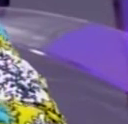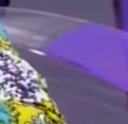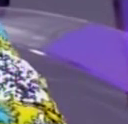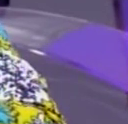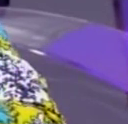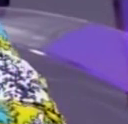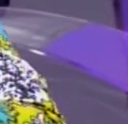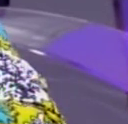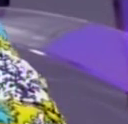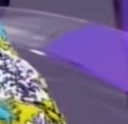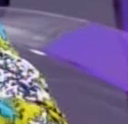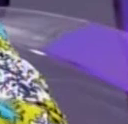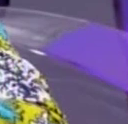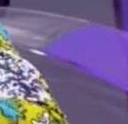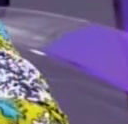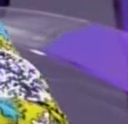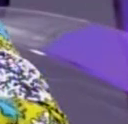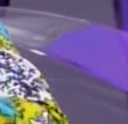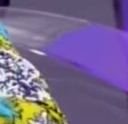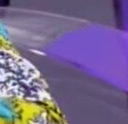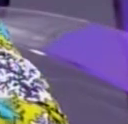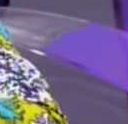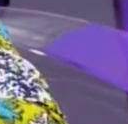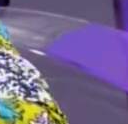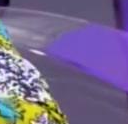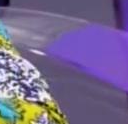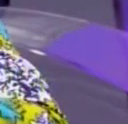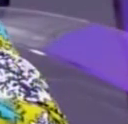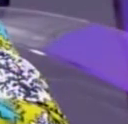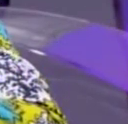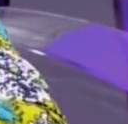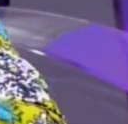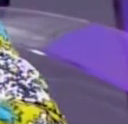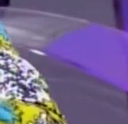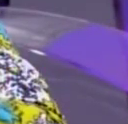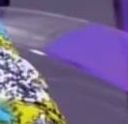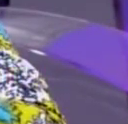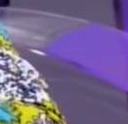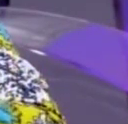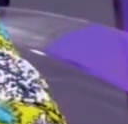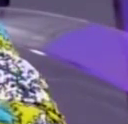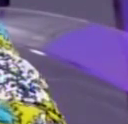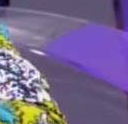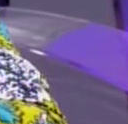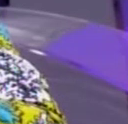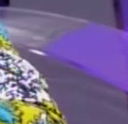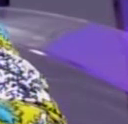the time we were intervening, there was widespread armyworm attack. But this year,